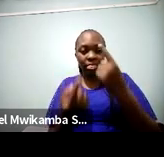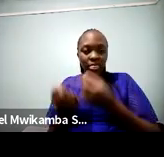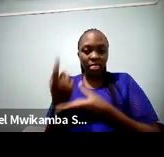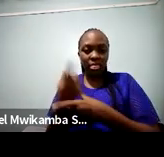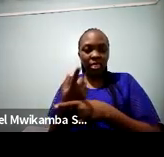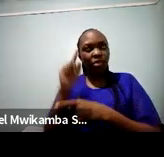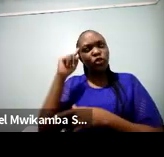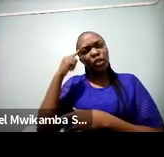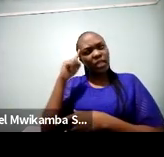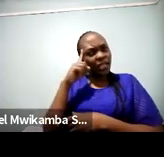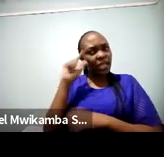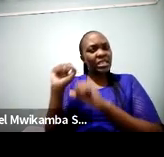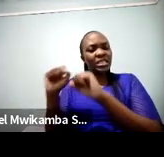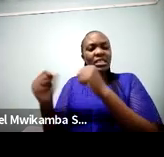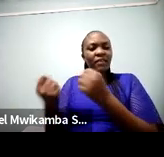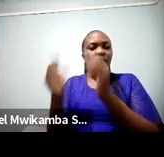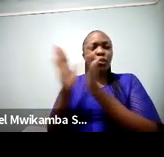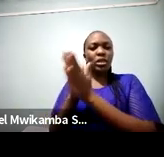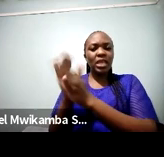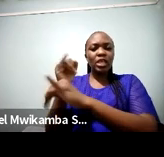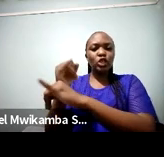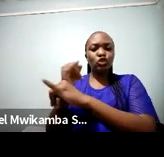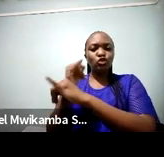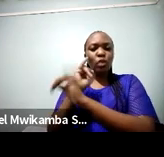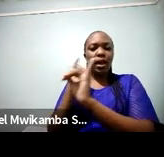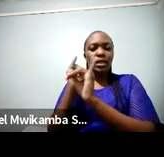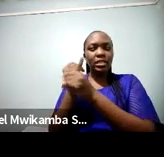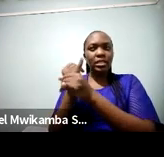companies is the best option because you cannot claim easily?